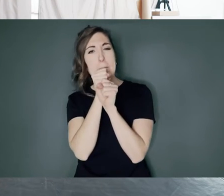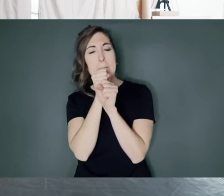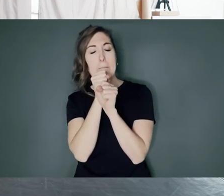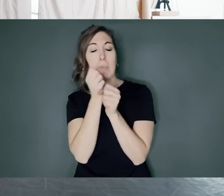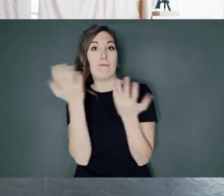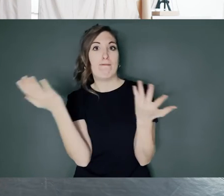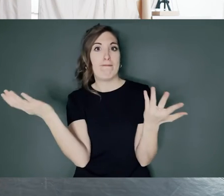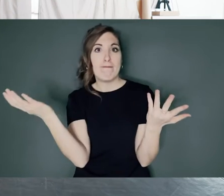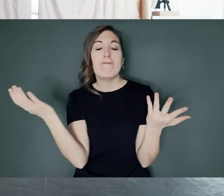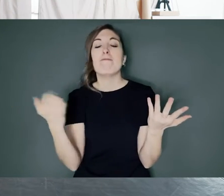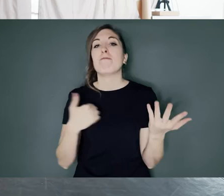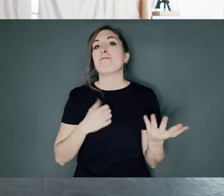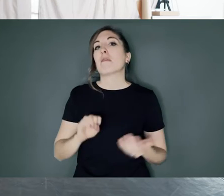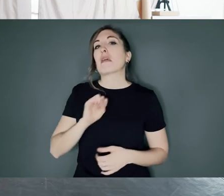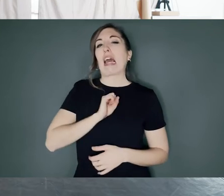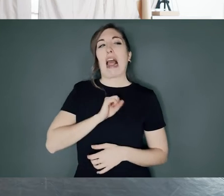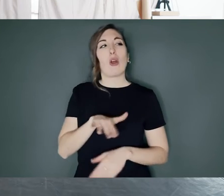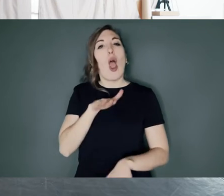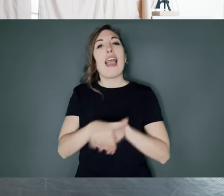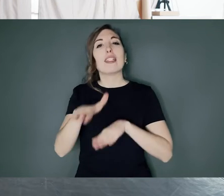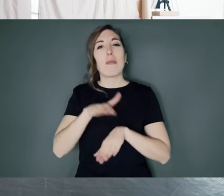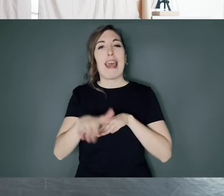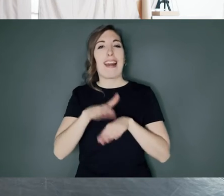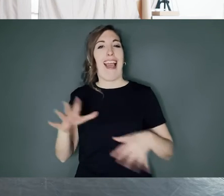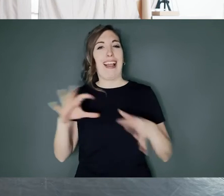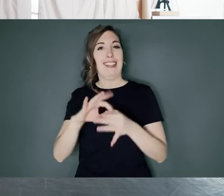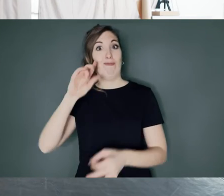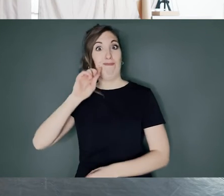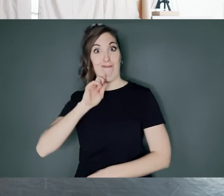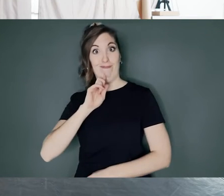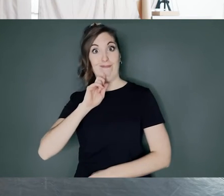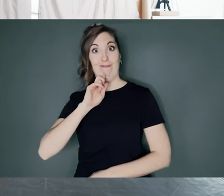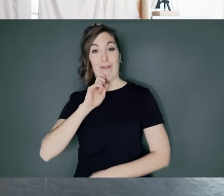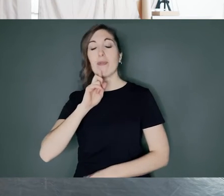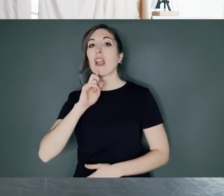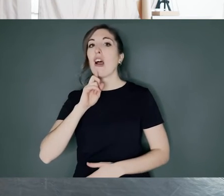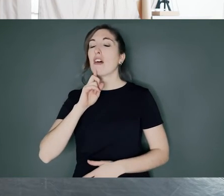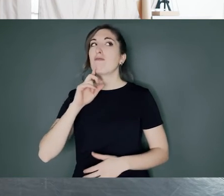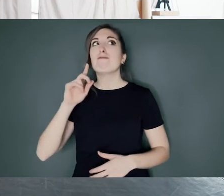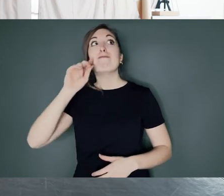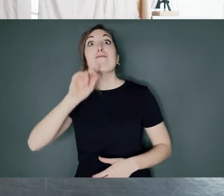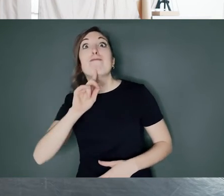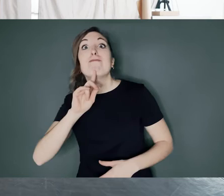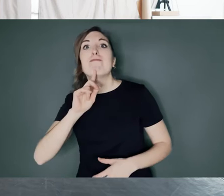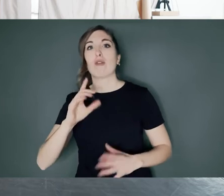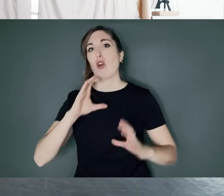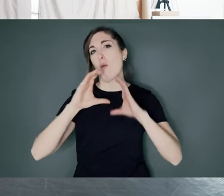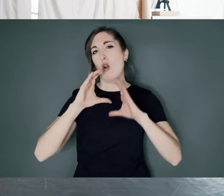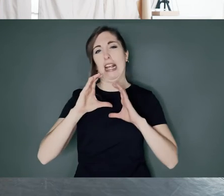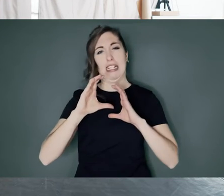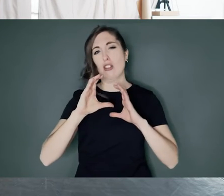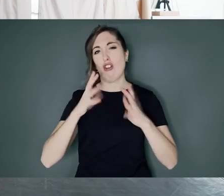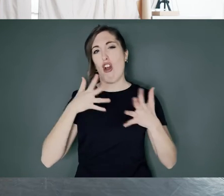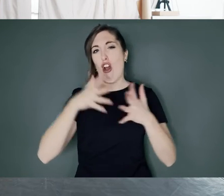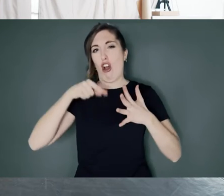certain things that can be quite painful but can be quite beautiful. I think the deaf experience is really about